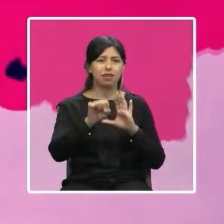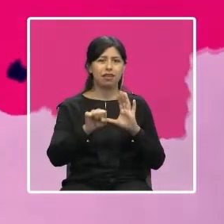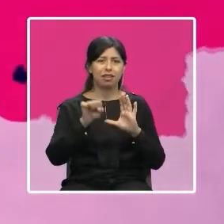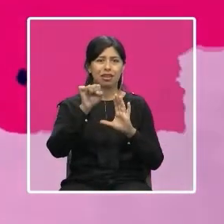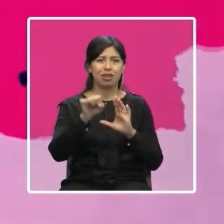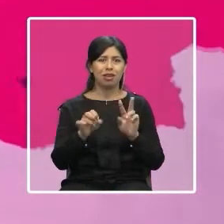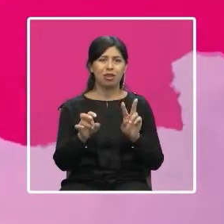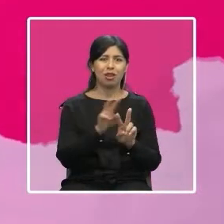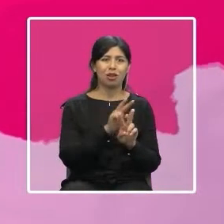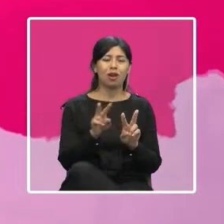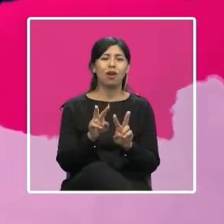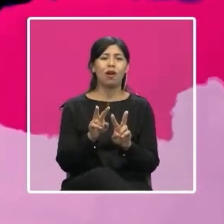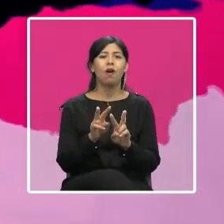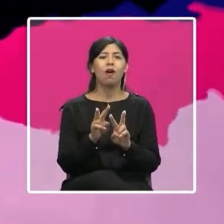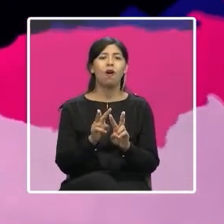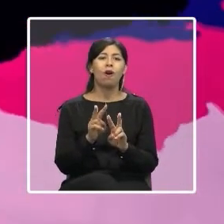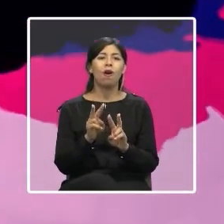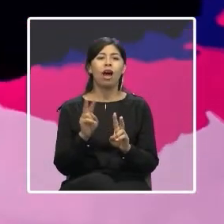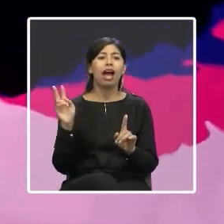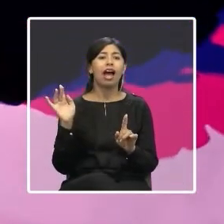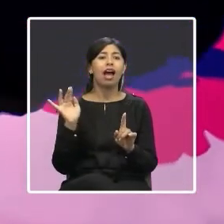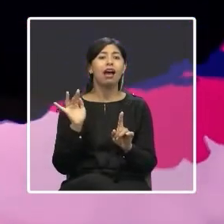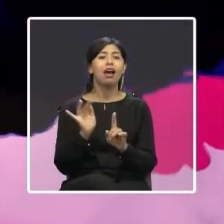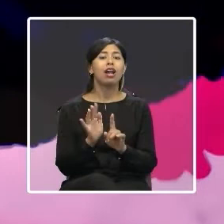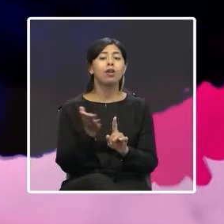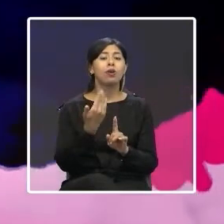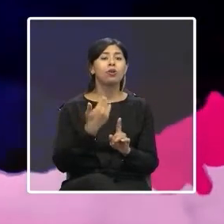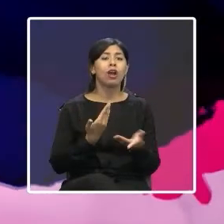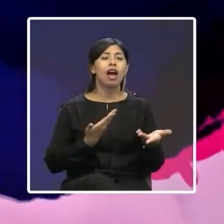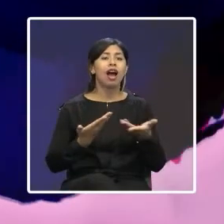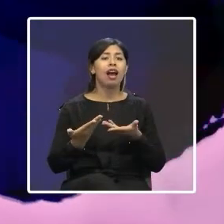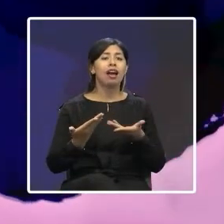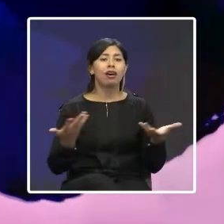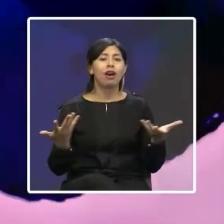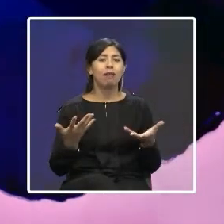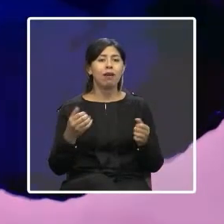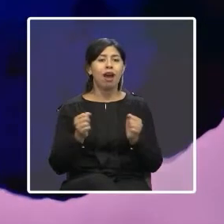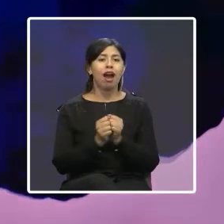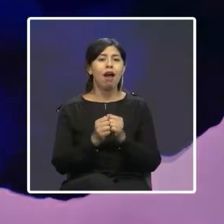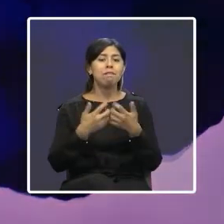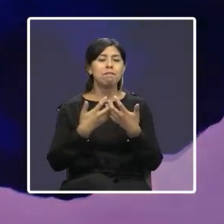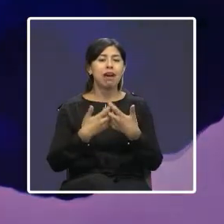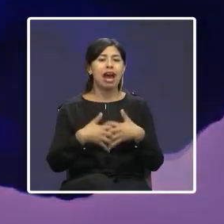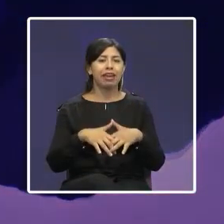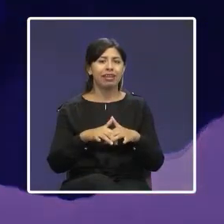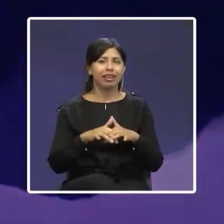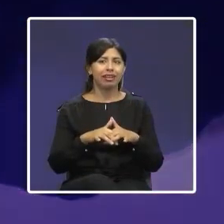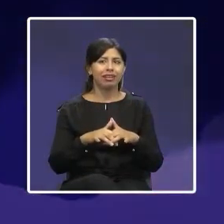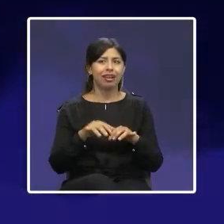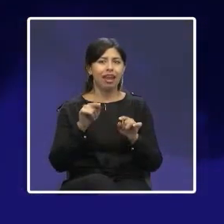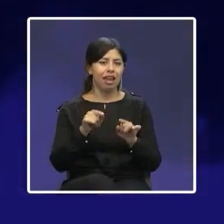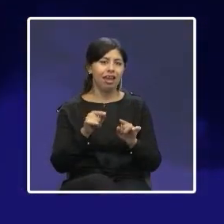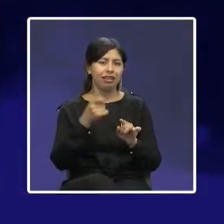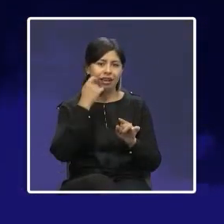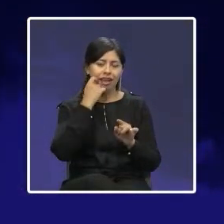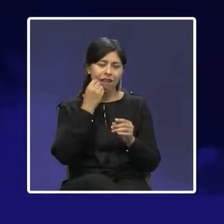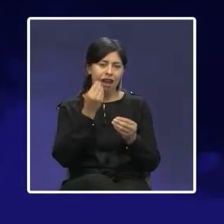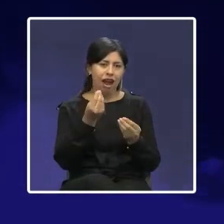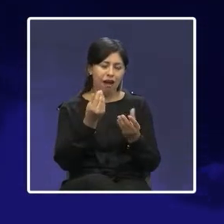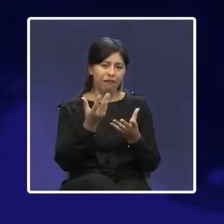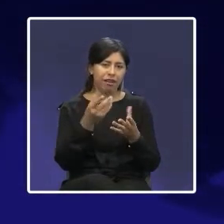The issues surrounding AI machine behavior cover a wide range of ethical topics. So, okay,